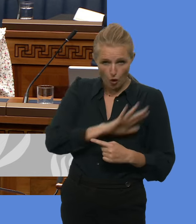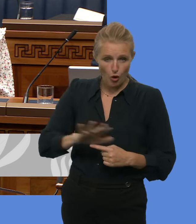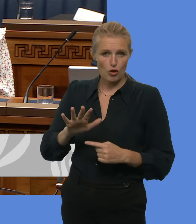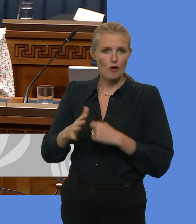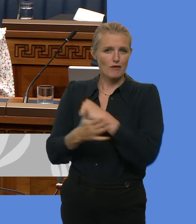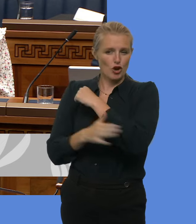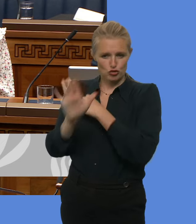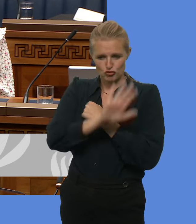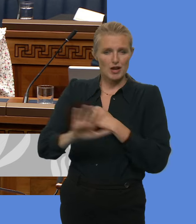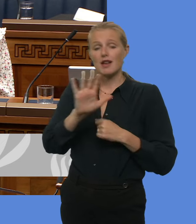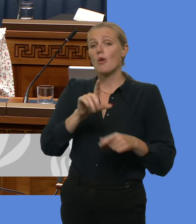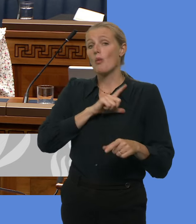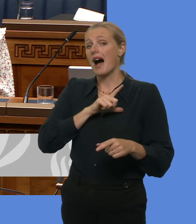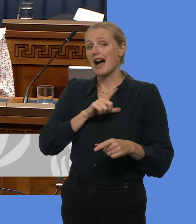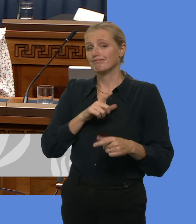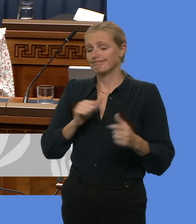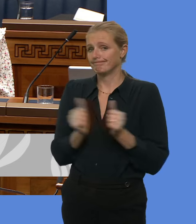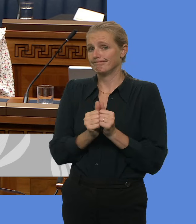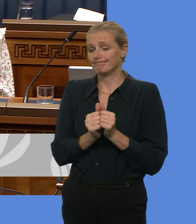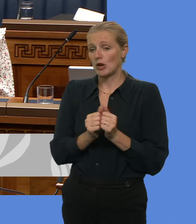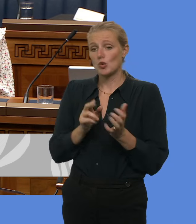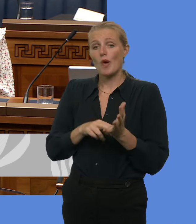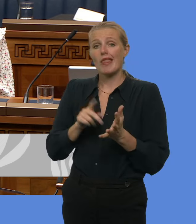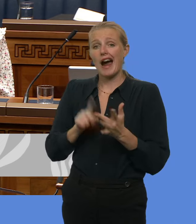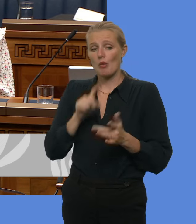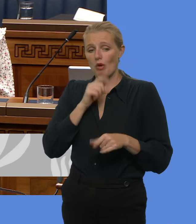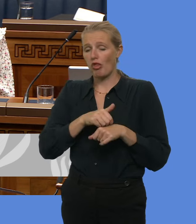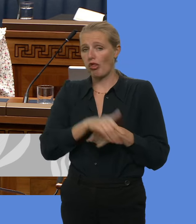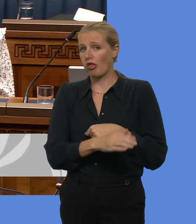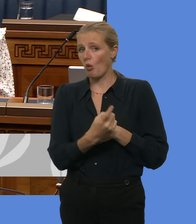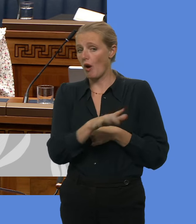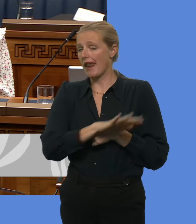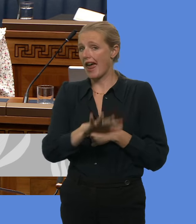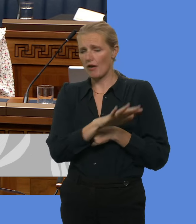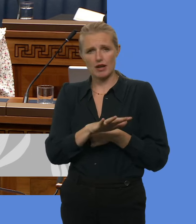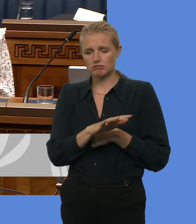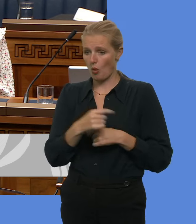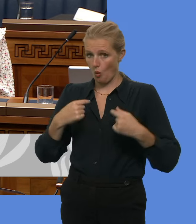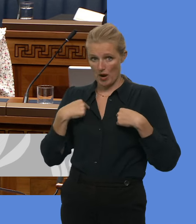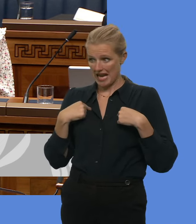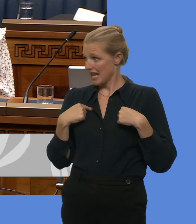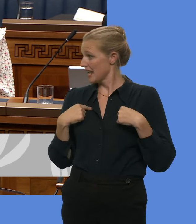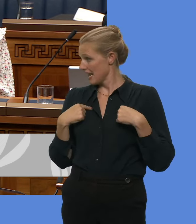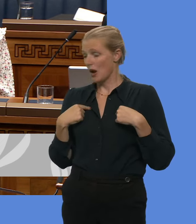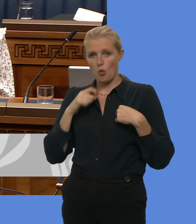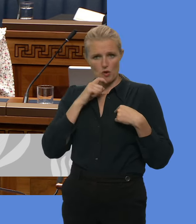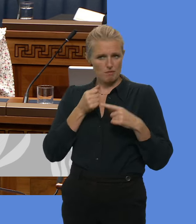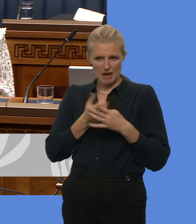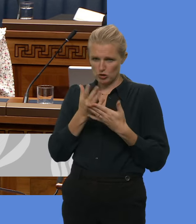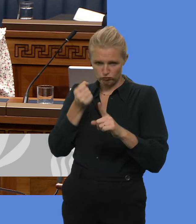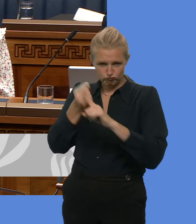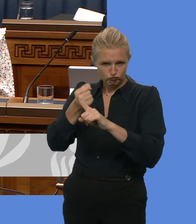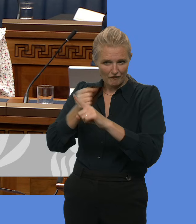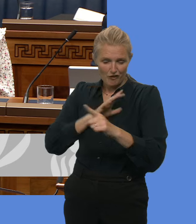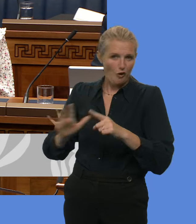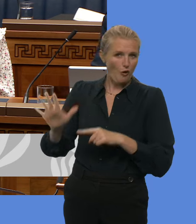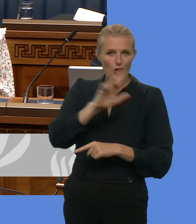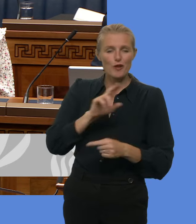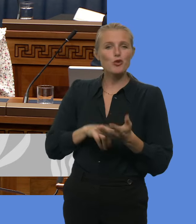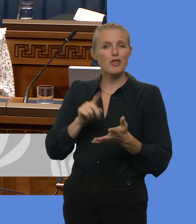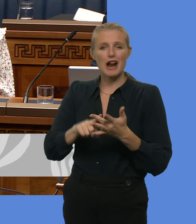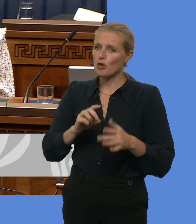that no part of Northern Ireland will be left behind. We will continue to be a champion for every part of Northern Ireland, north, south,